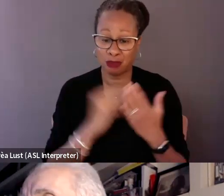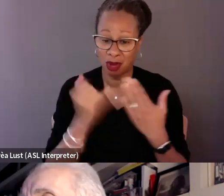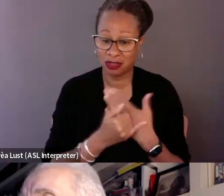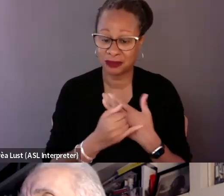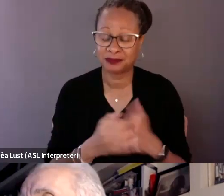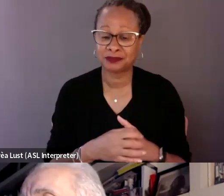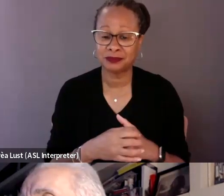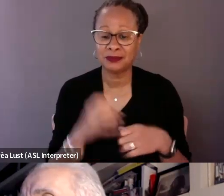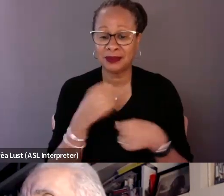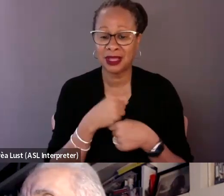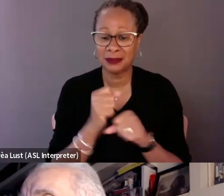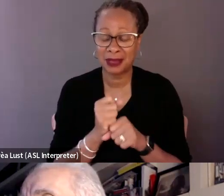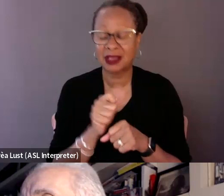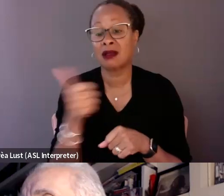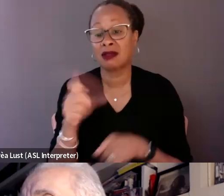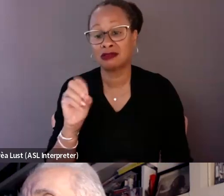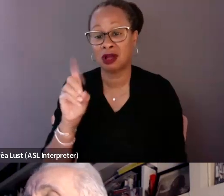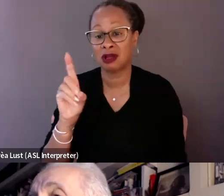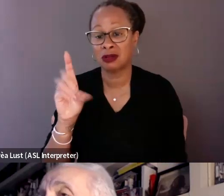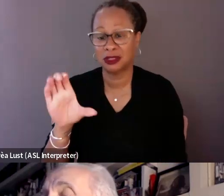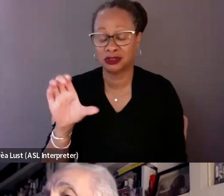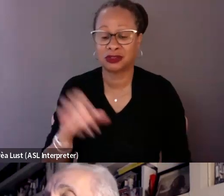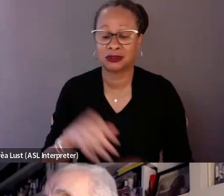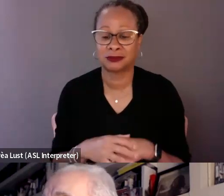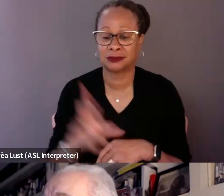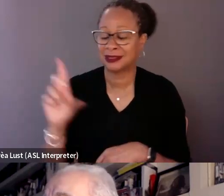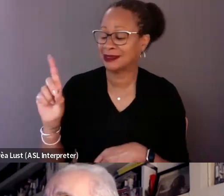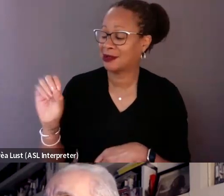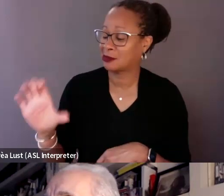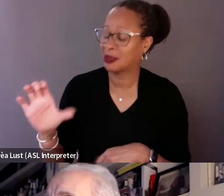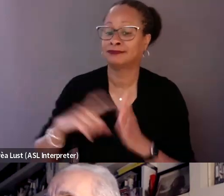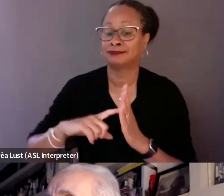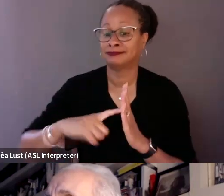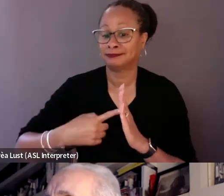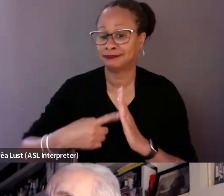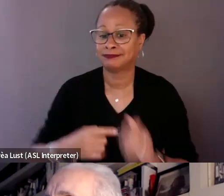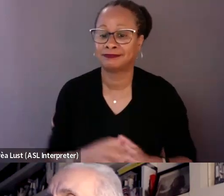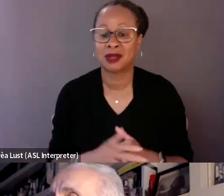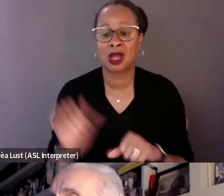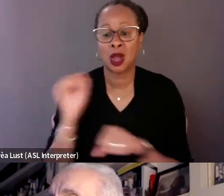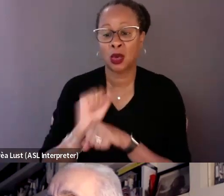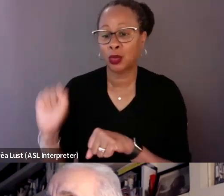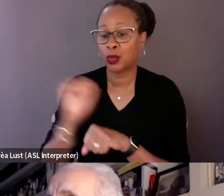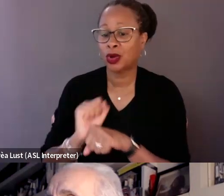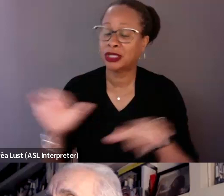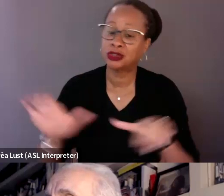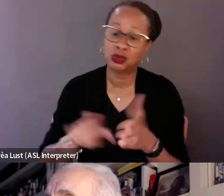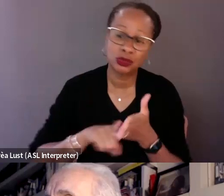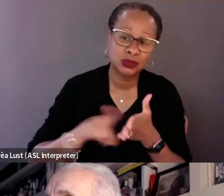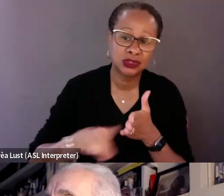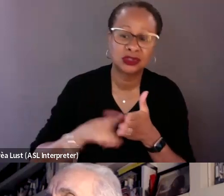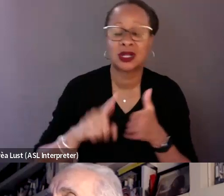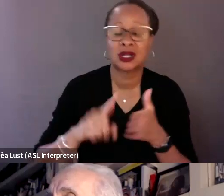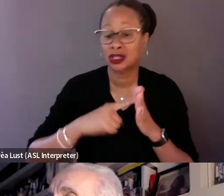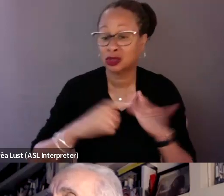of making a documentary that I start working and doing research and